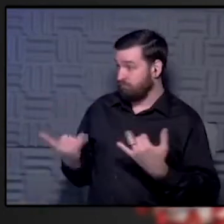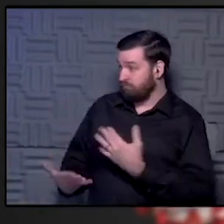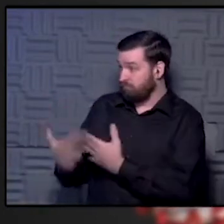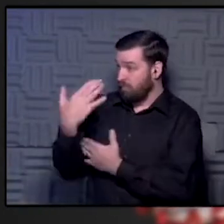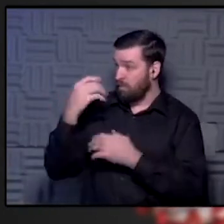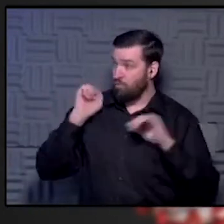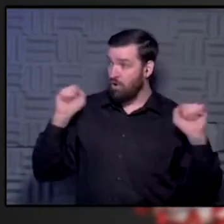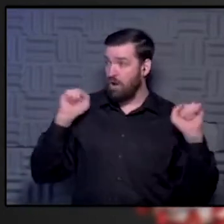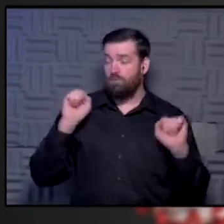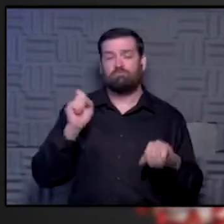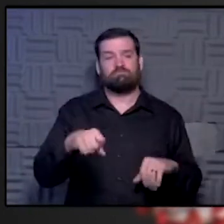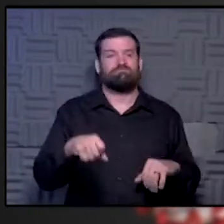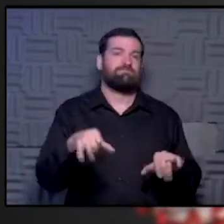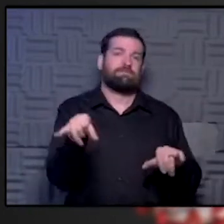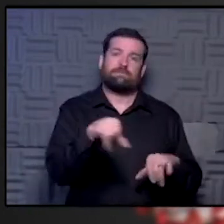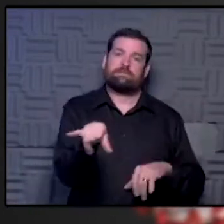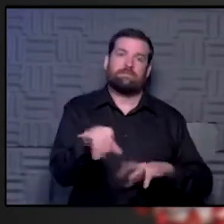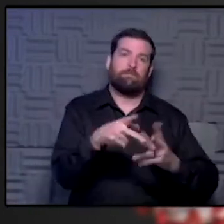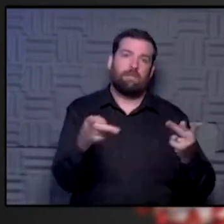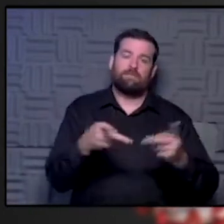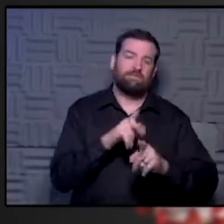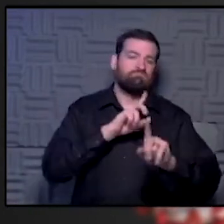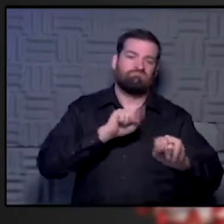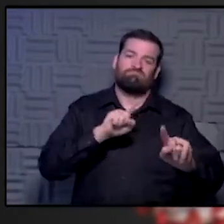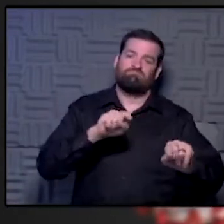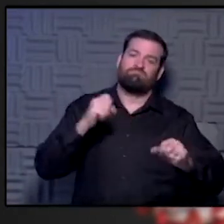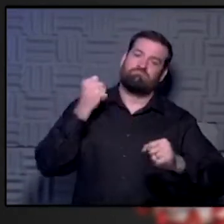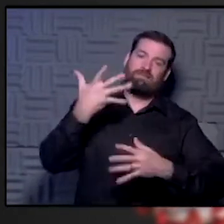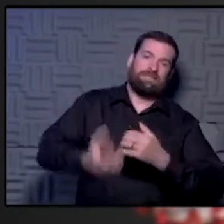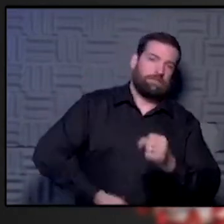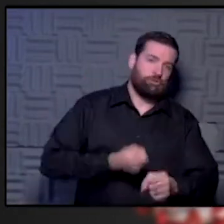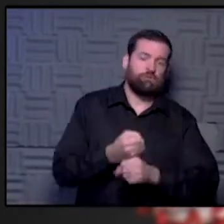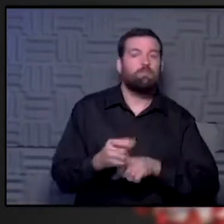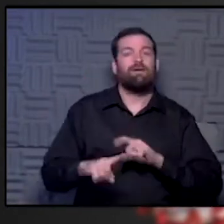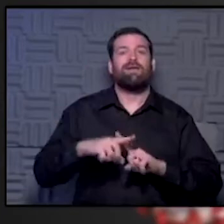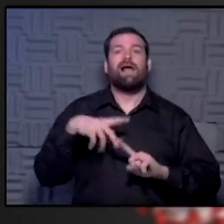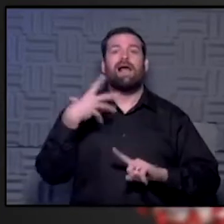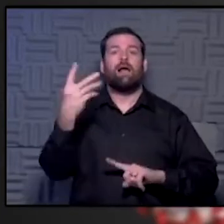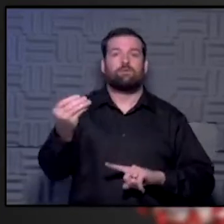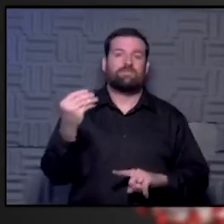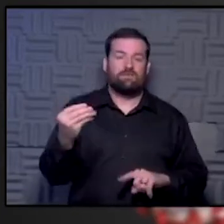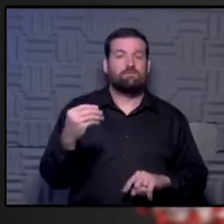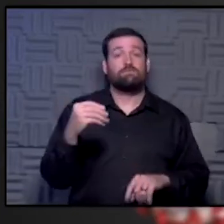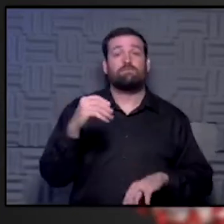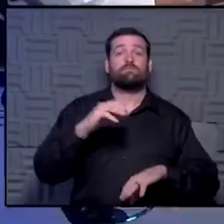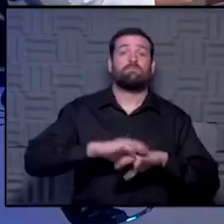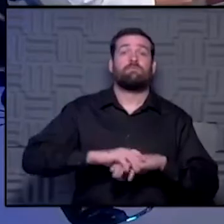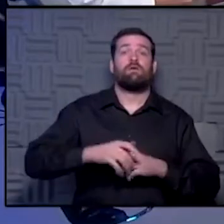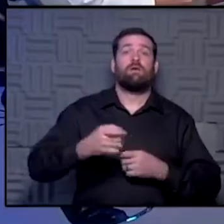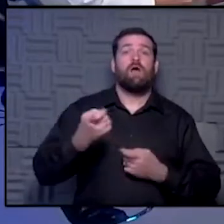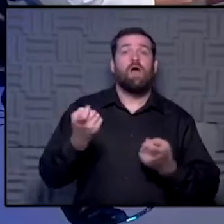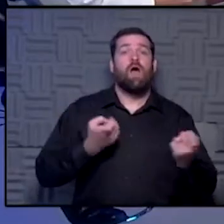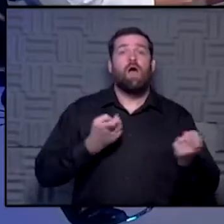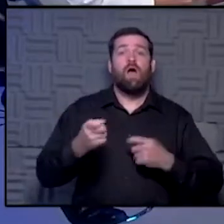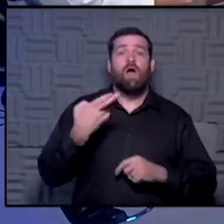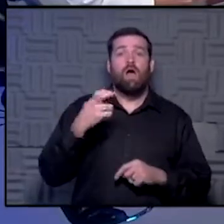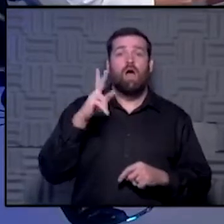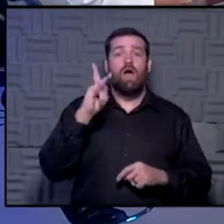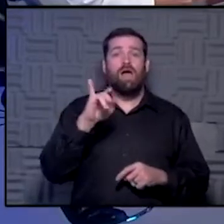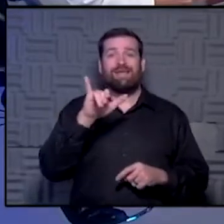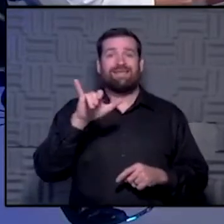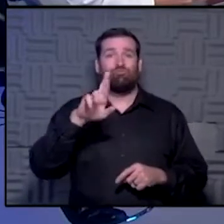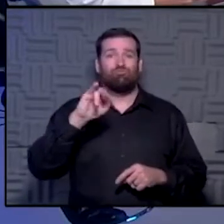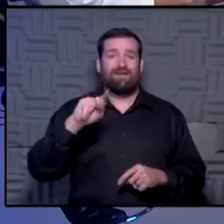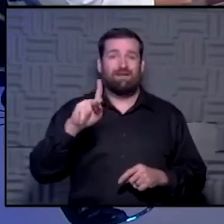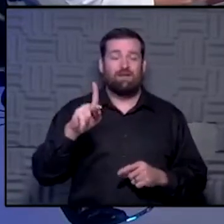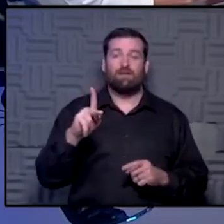really, I work out the same place, been working out there for years, but we're outside. We're outside on a hockey rink. And so people are really spread out.